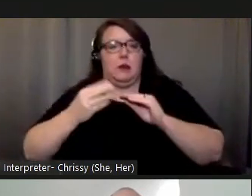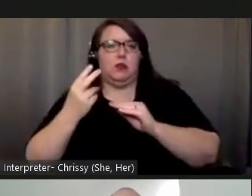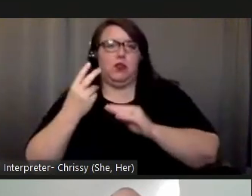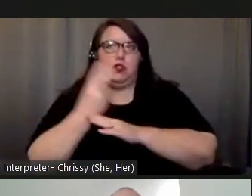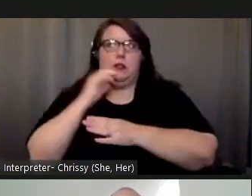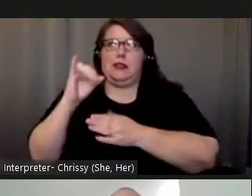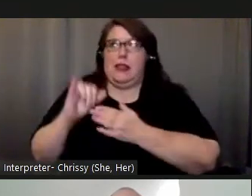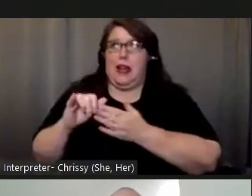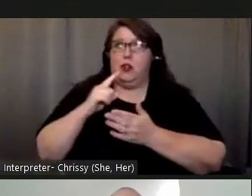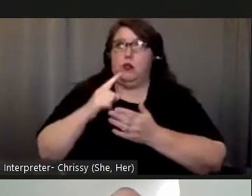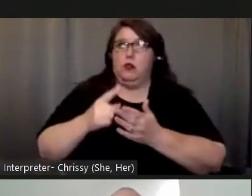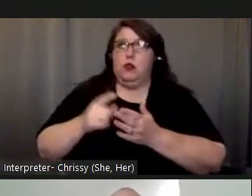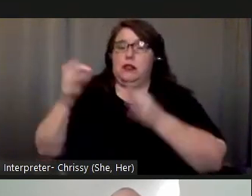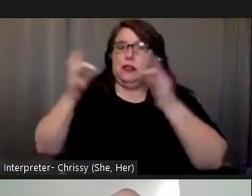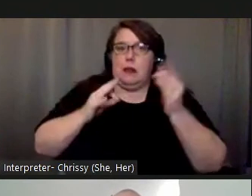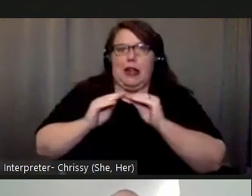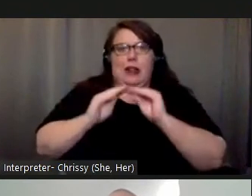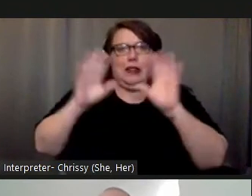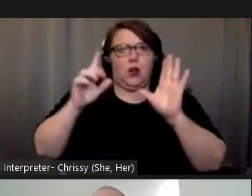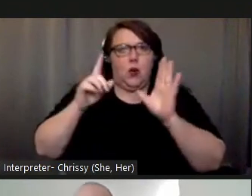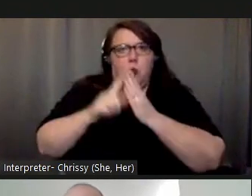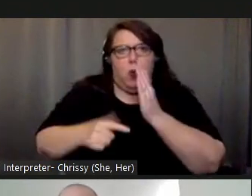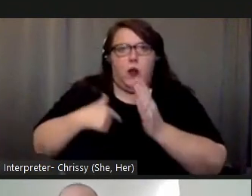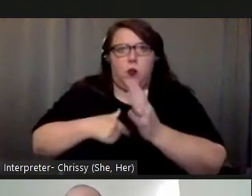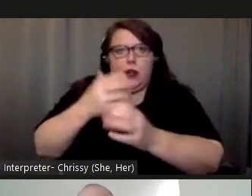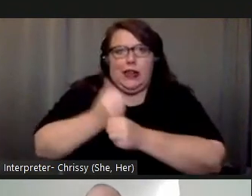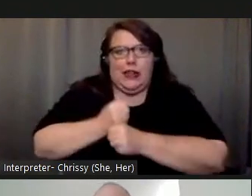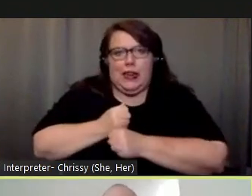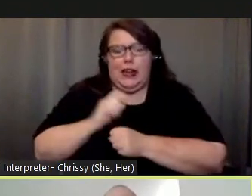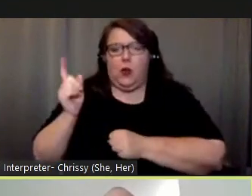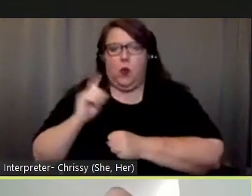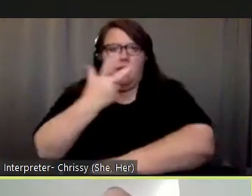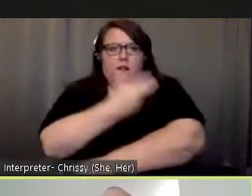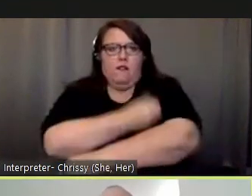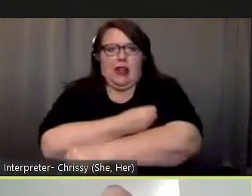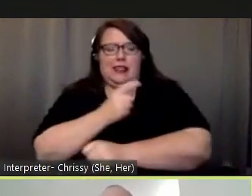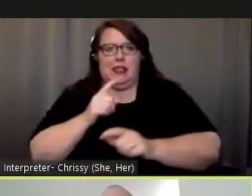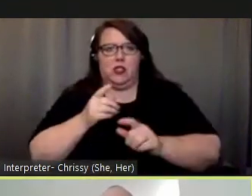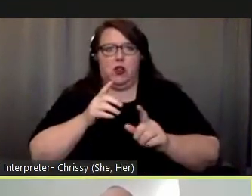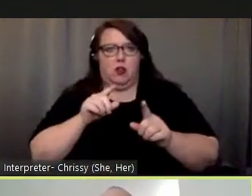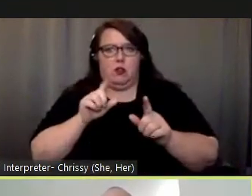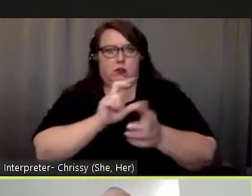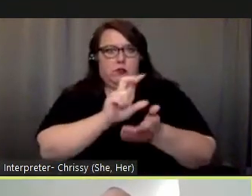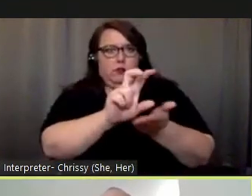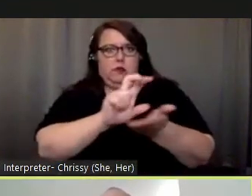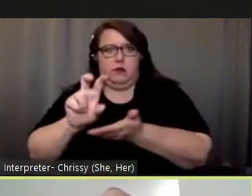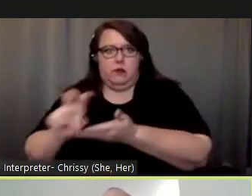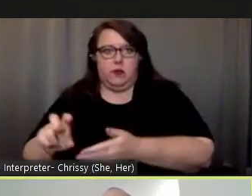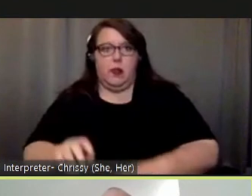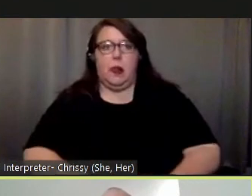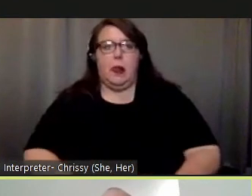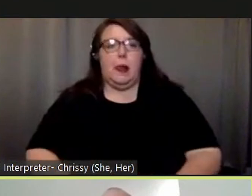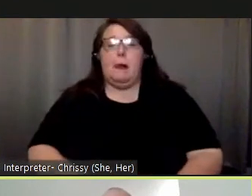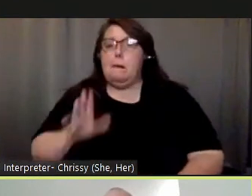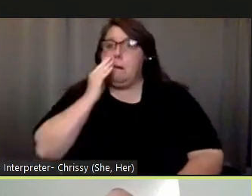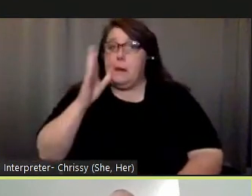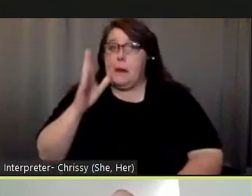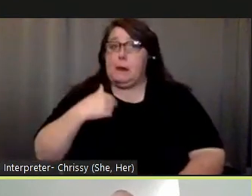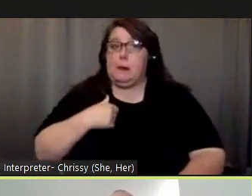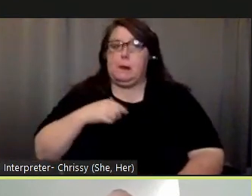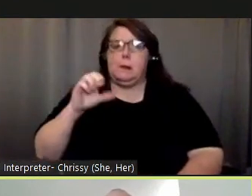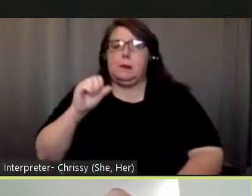we're getting and who it's going to. So I want to start with, this is a constantly evolving